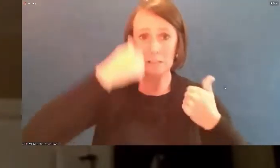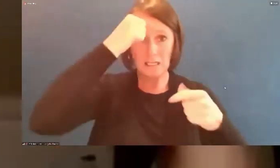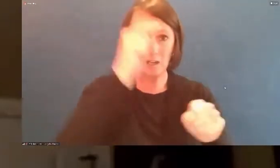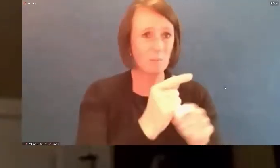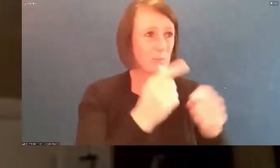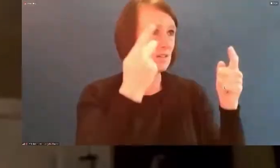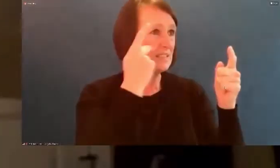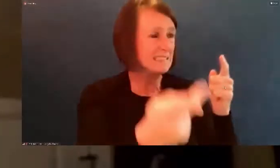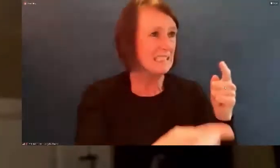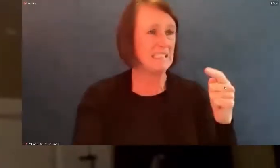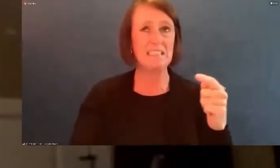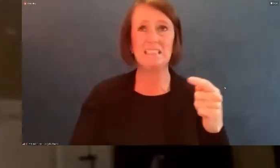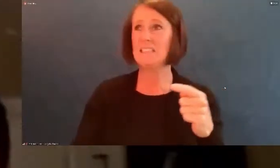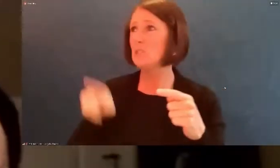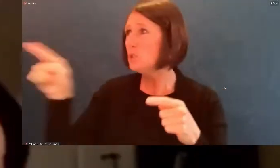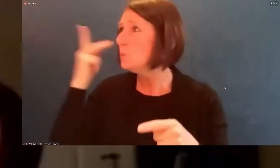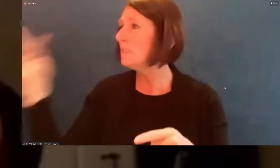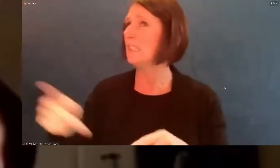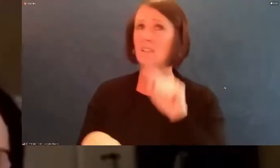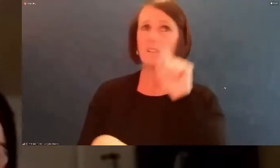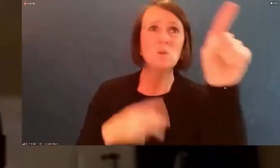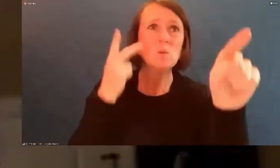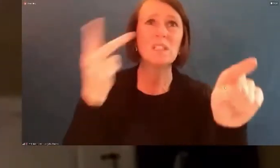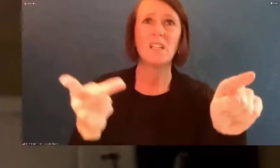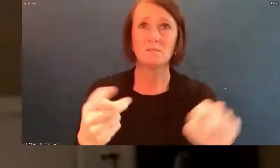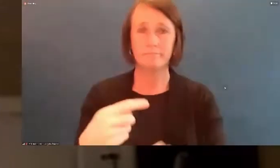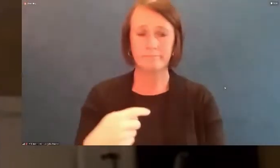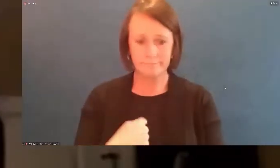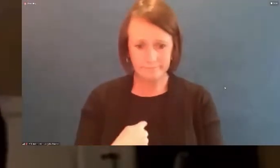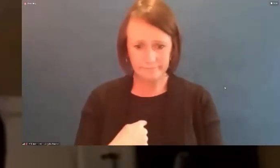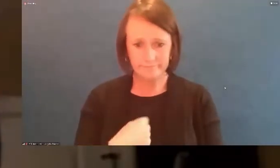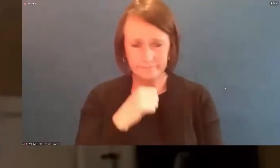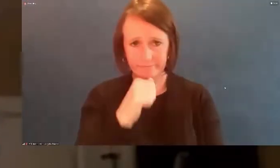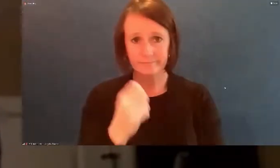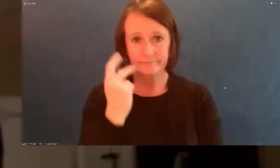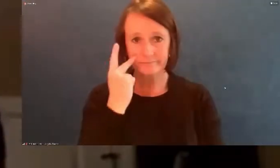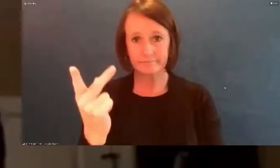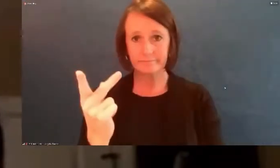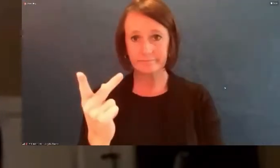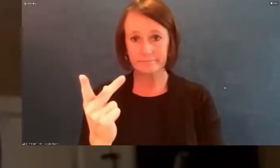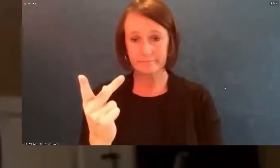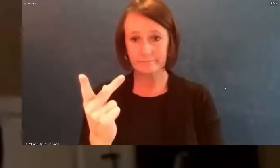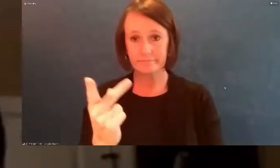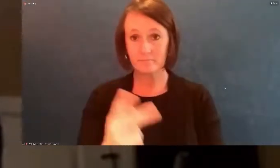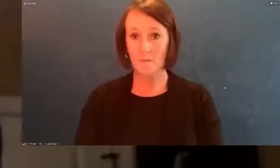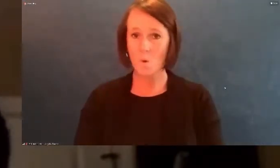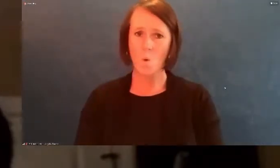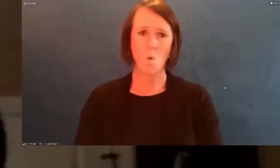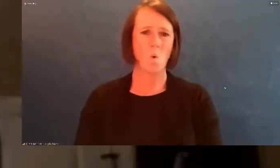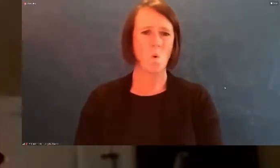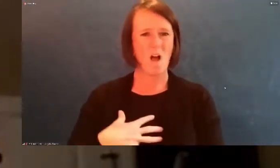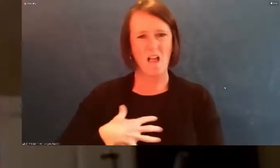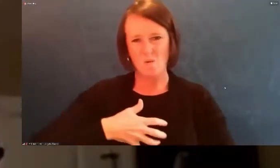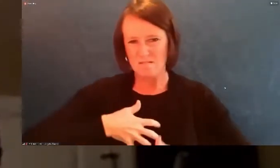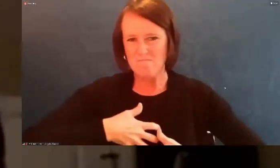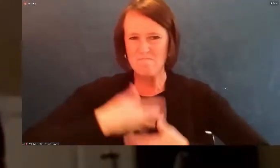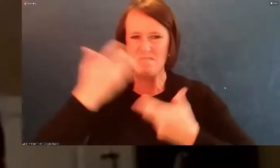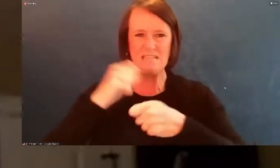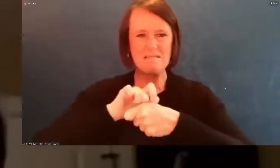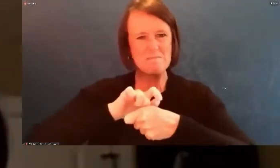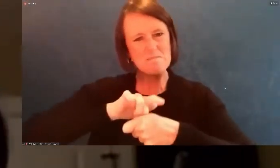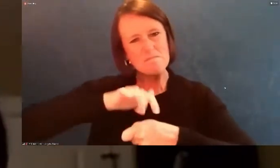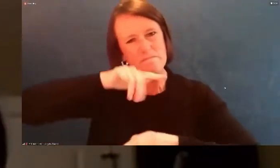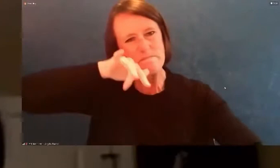it and David had already seen it, well, I guess, you know, there's a saying, I was madder than a hornet in the middle of a windstorm. I started getting worked up, I tell you.